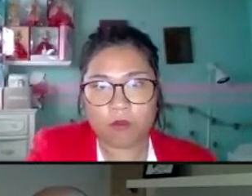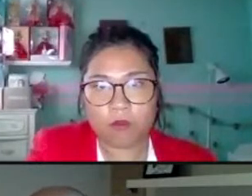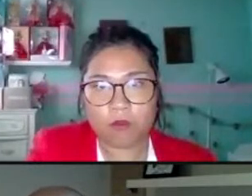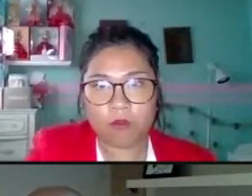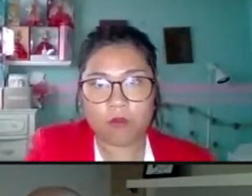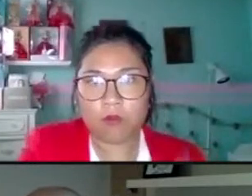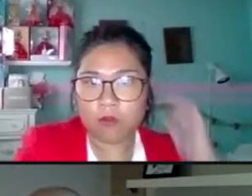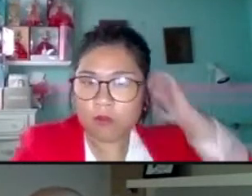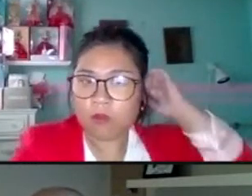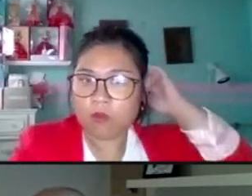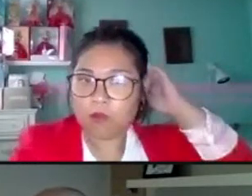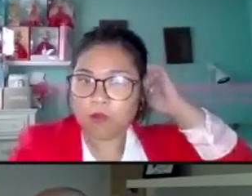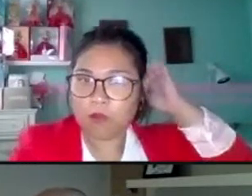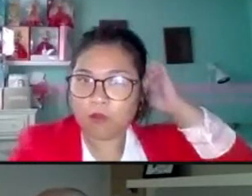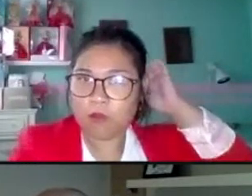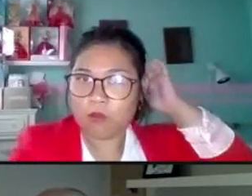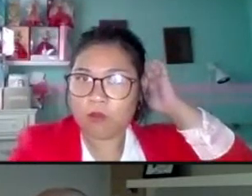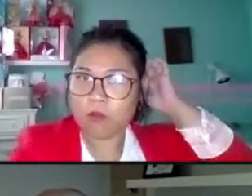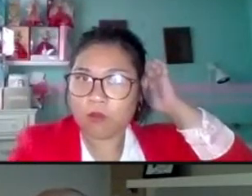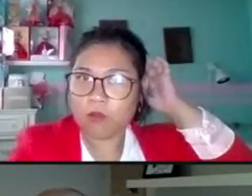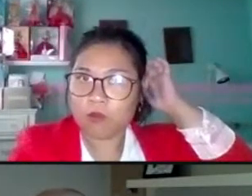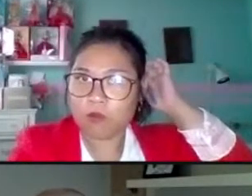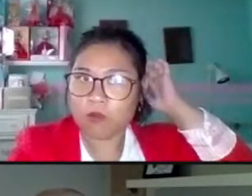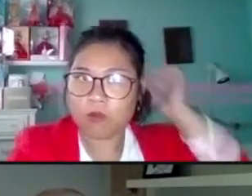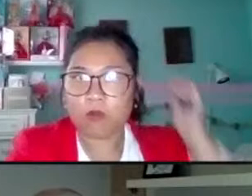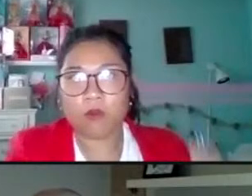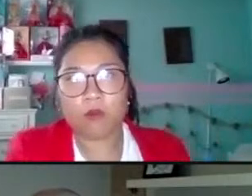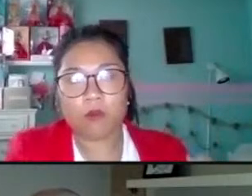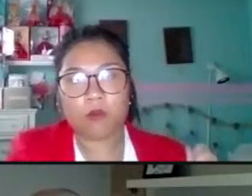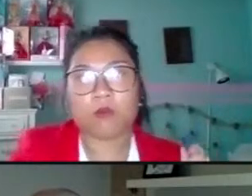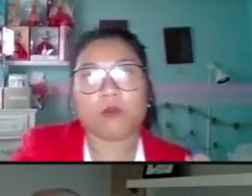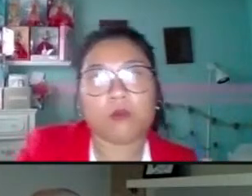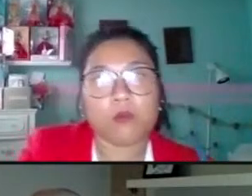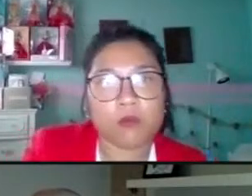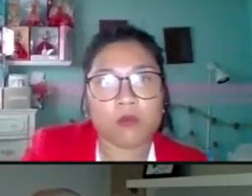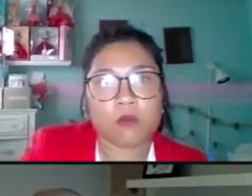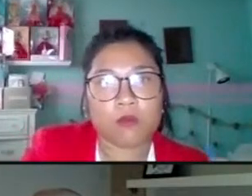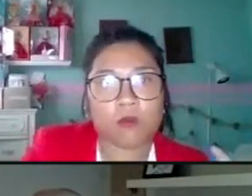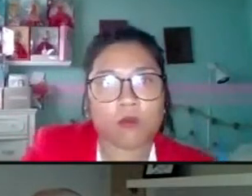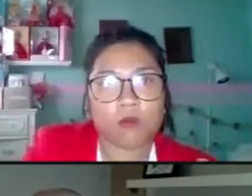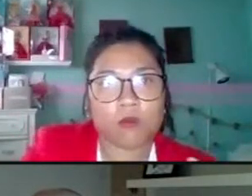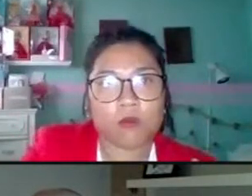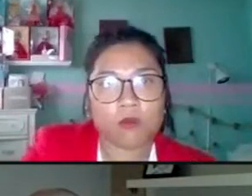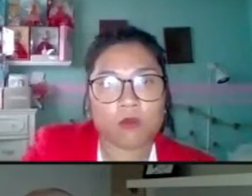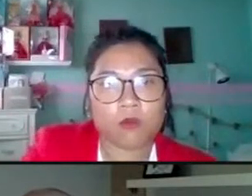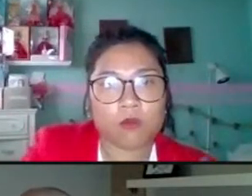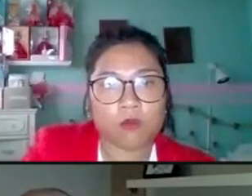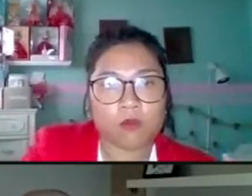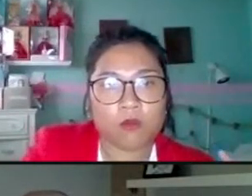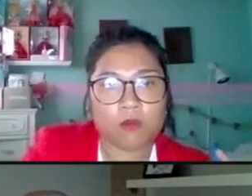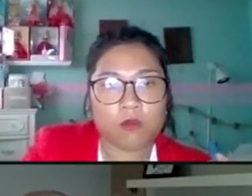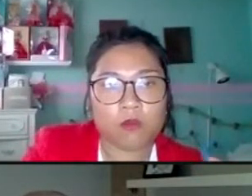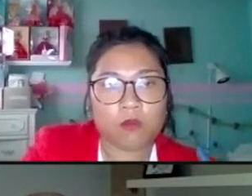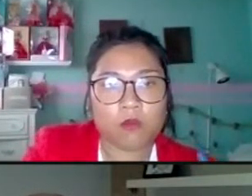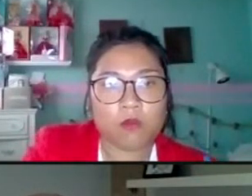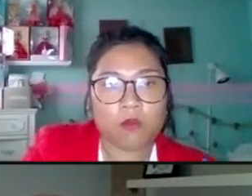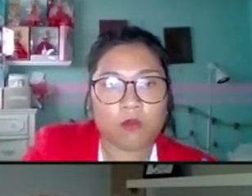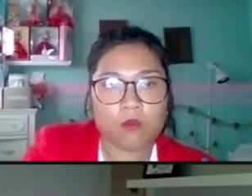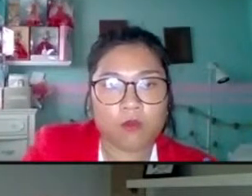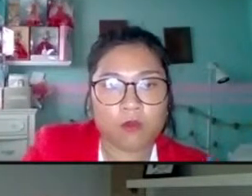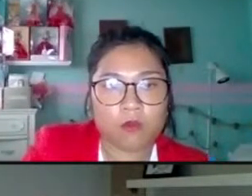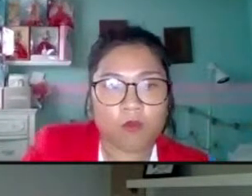records. I just want to make sure. Verification, because you just don't want self-attestation, right? Right. So,